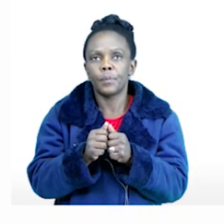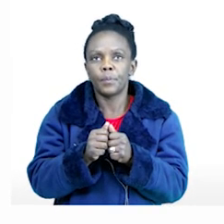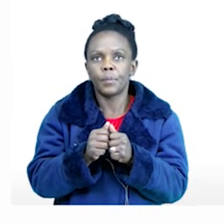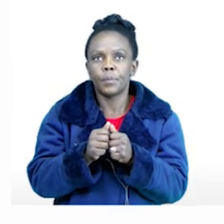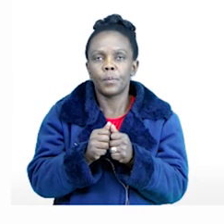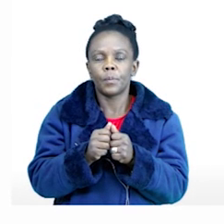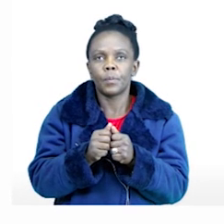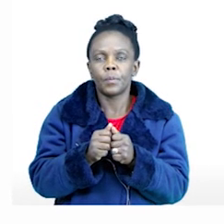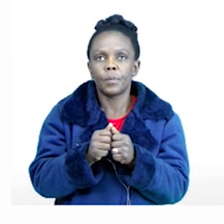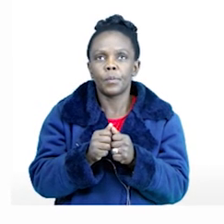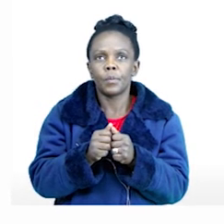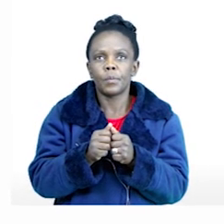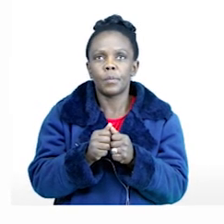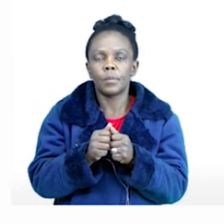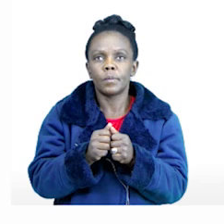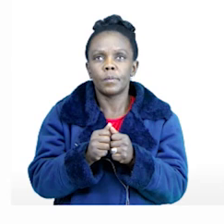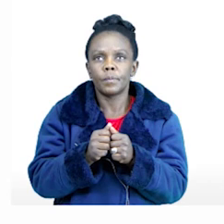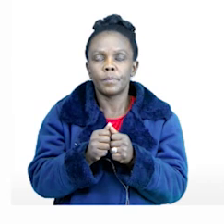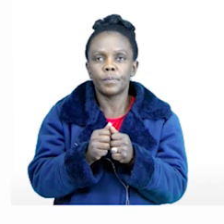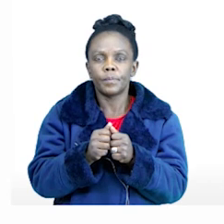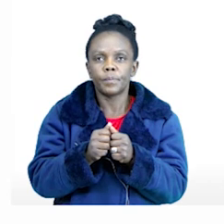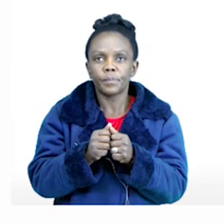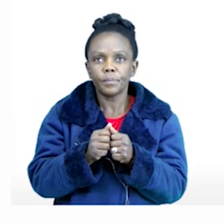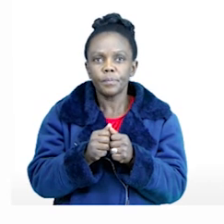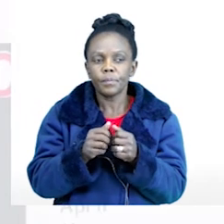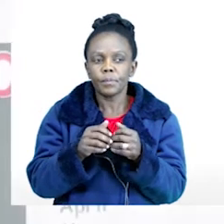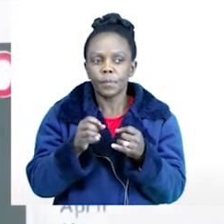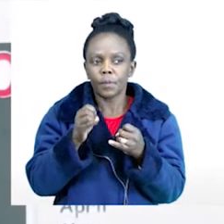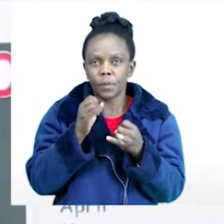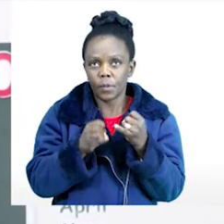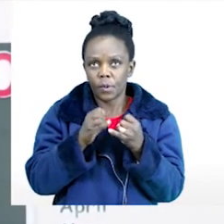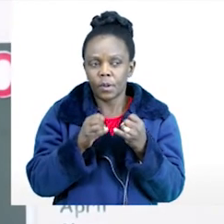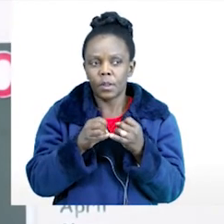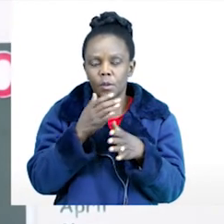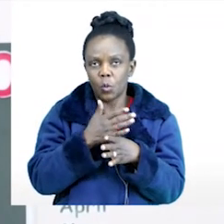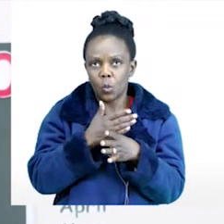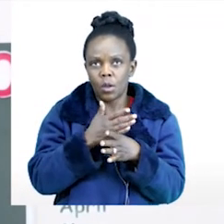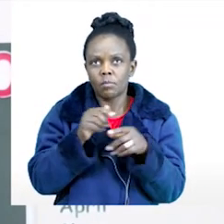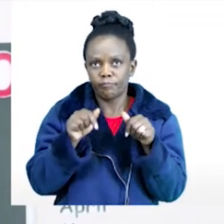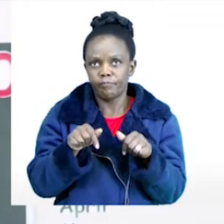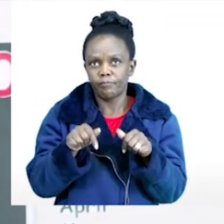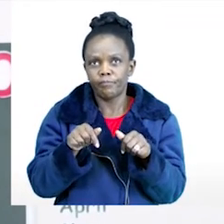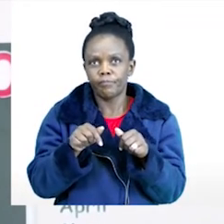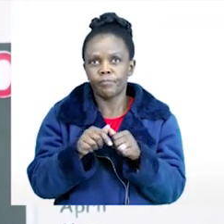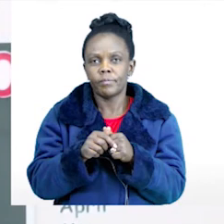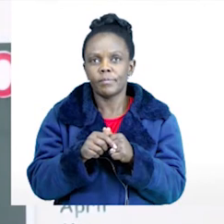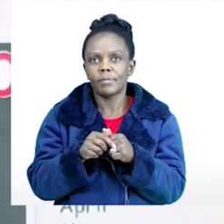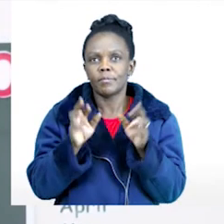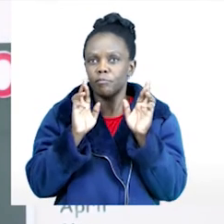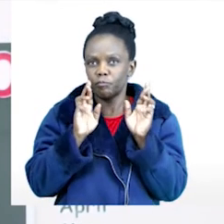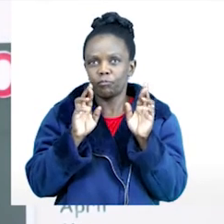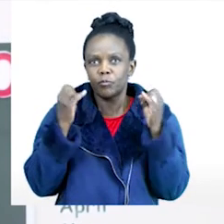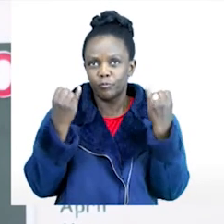up your pencil. This will be the last exercise that we will do for today. I hope you really enjoyed